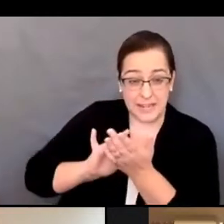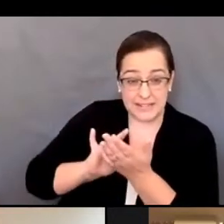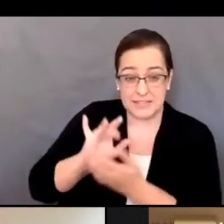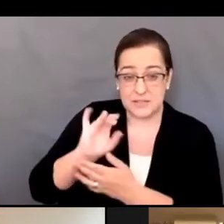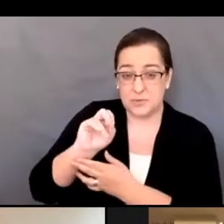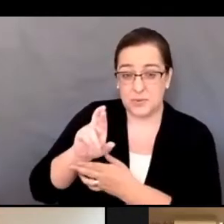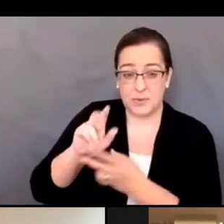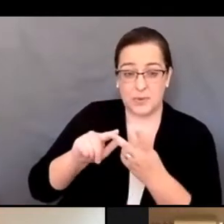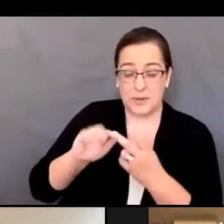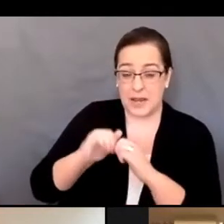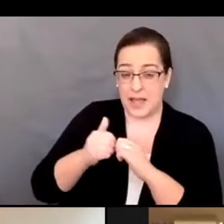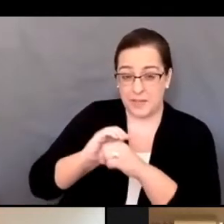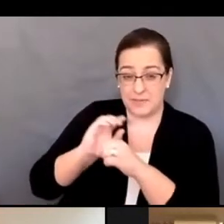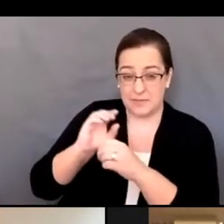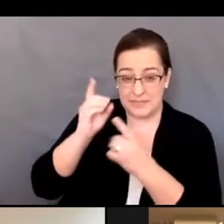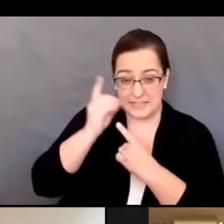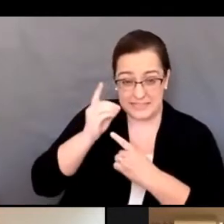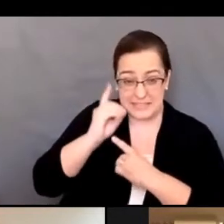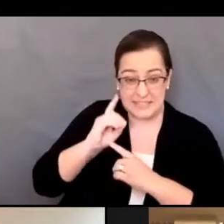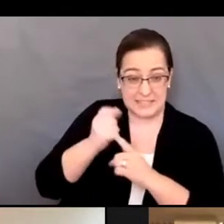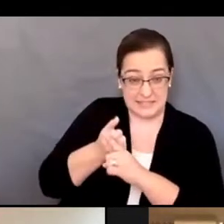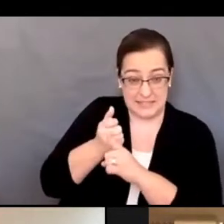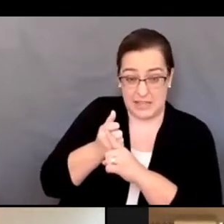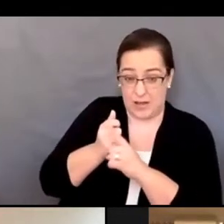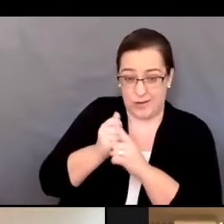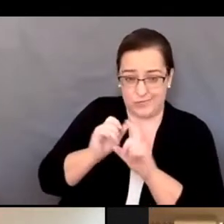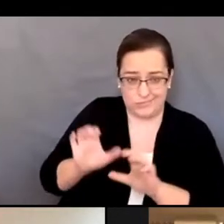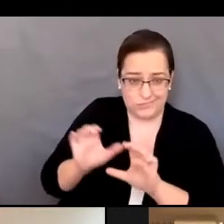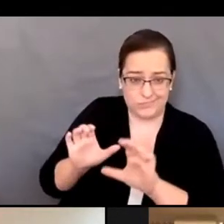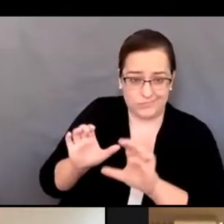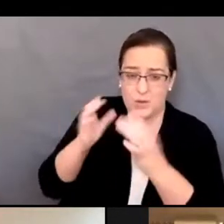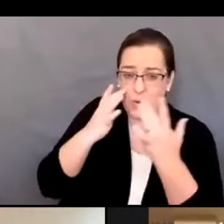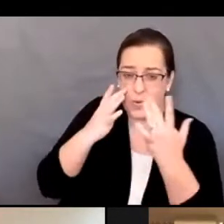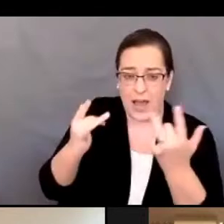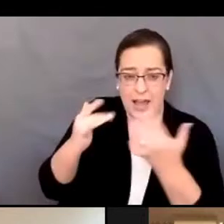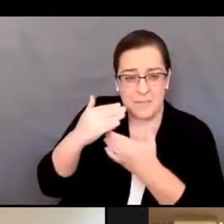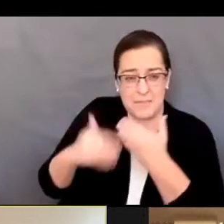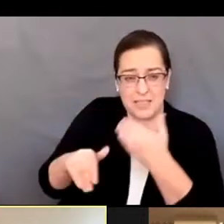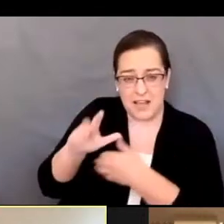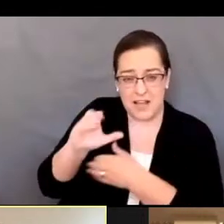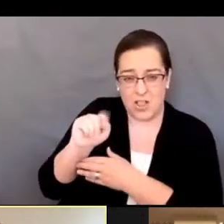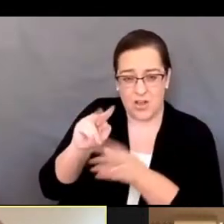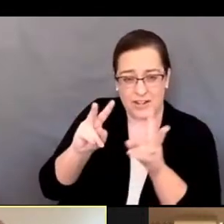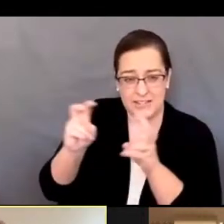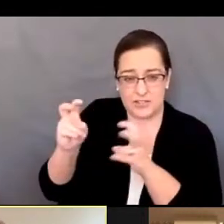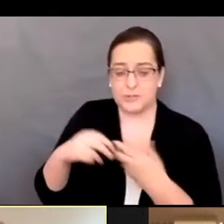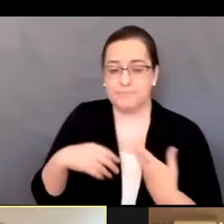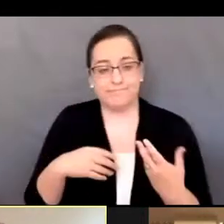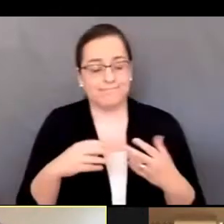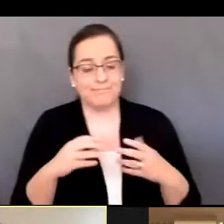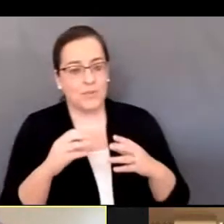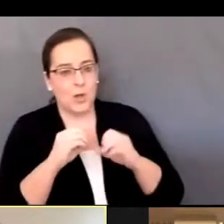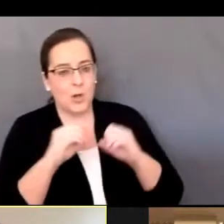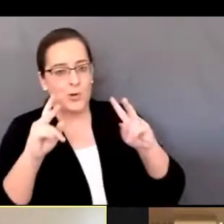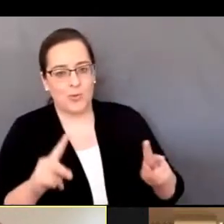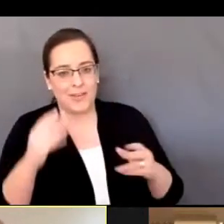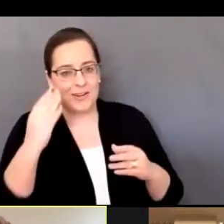the disease works? Or do we know why the blood was clotting? I don't think anybody knows why. I would